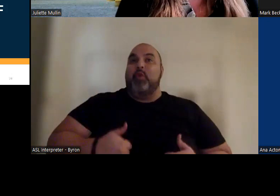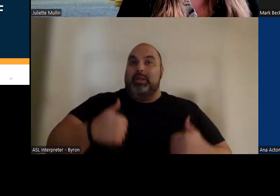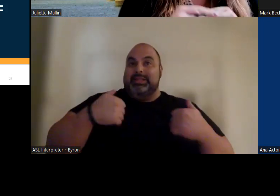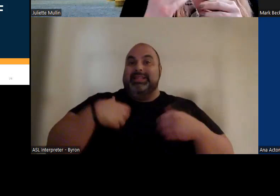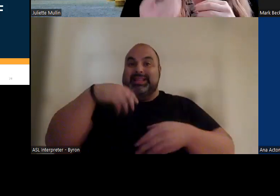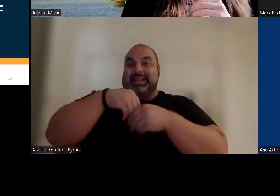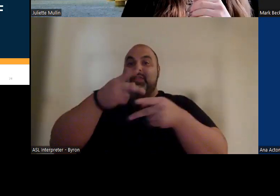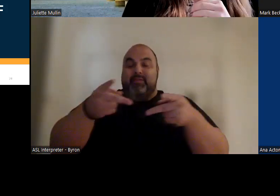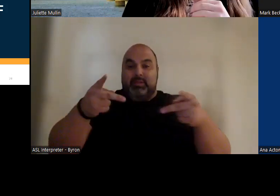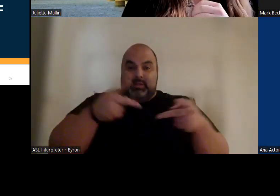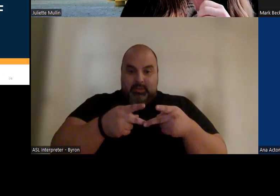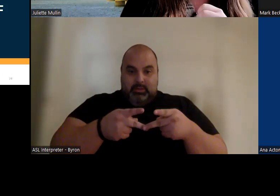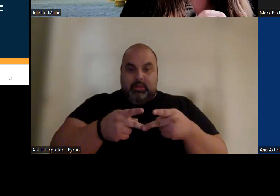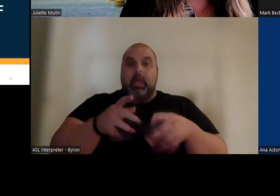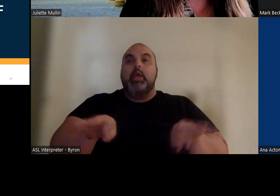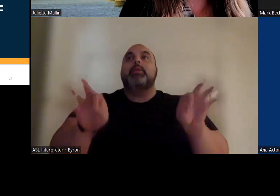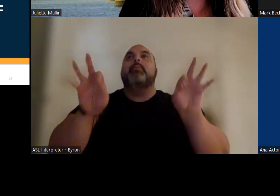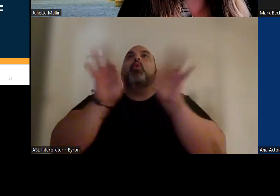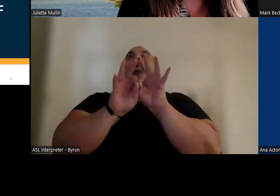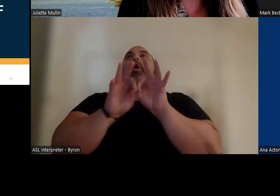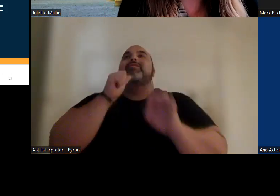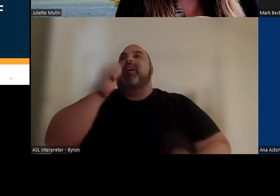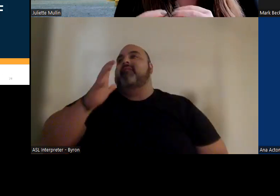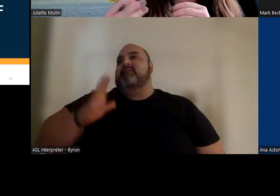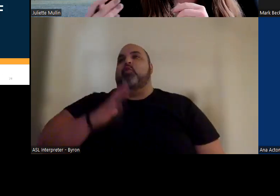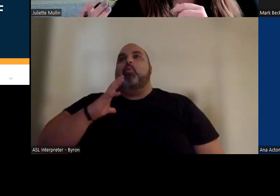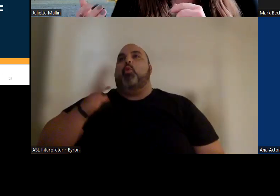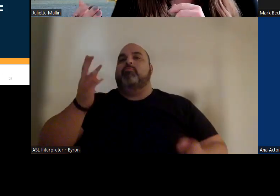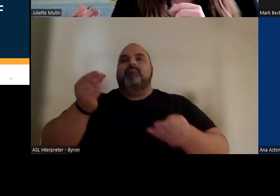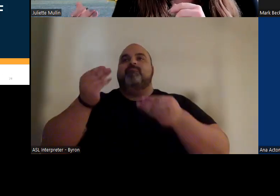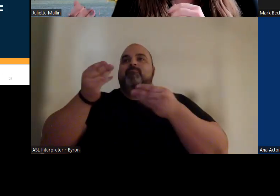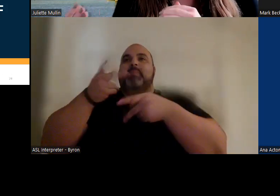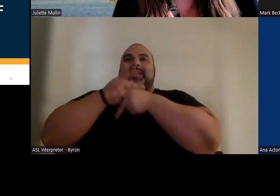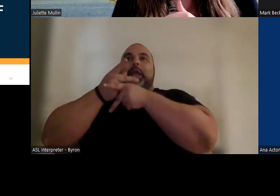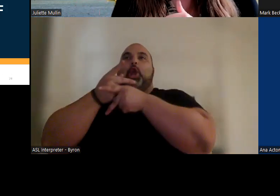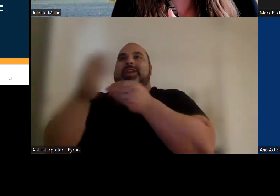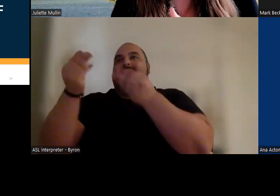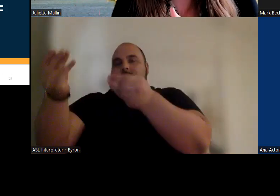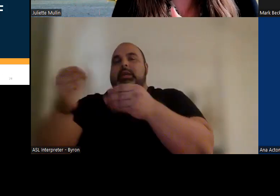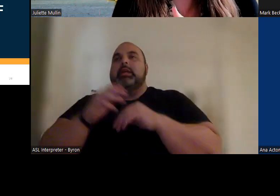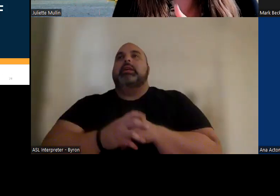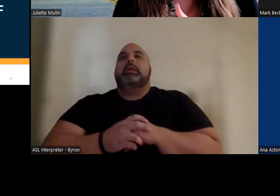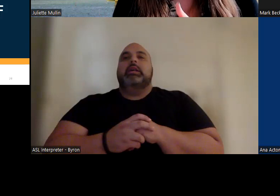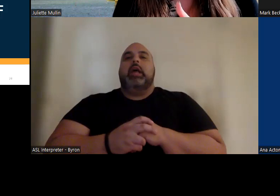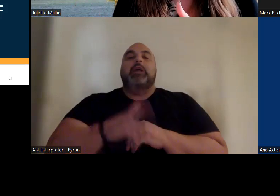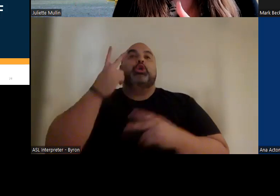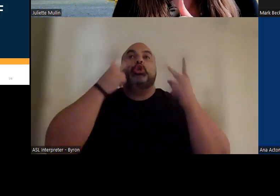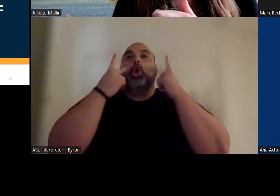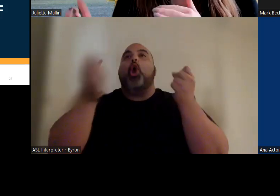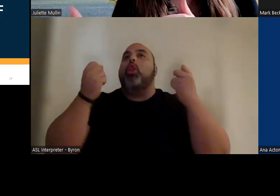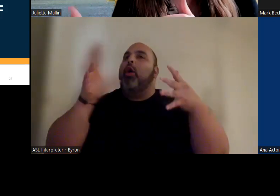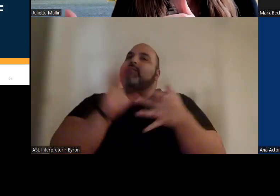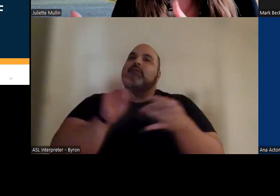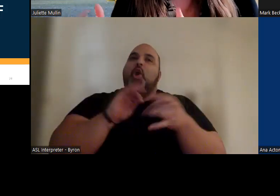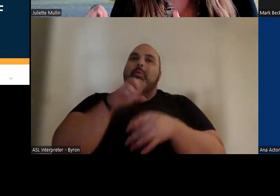facilities. The importance of informal caregiving, as you know, and Anna. And I saw a lot of comments in the chat